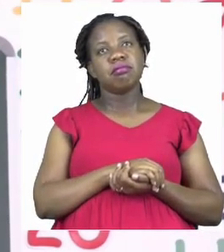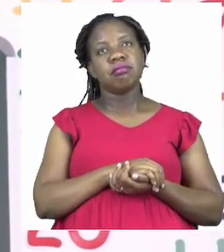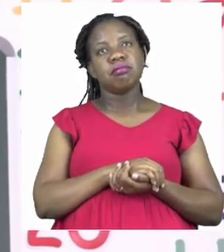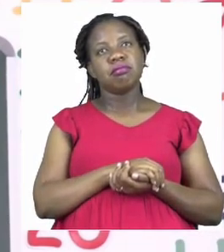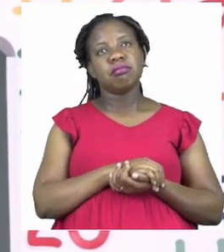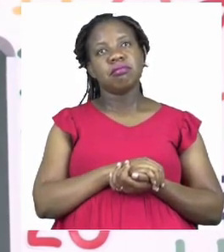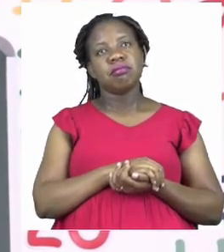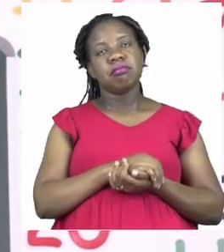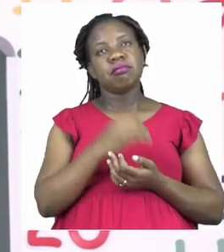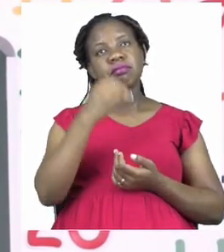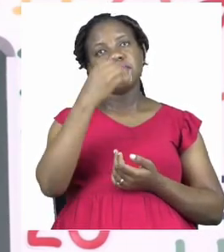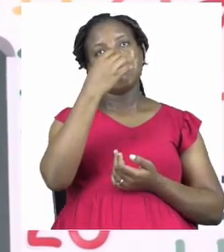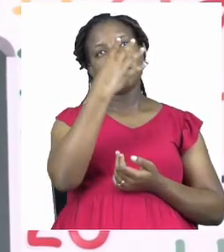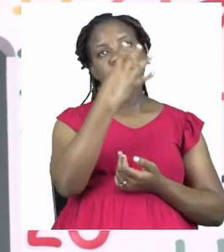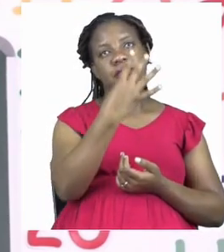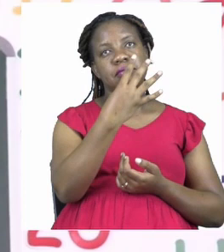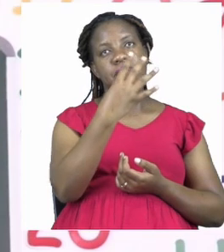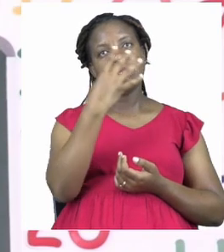say